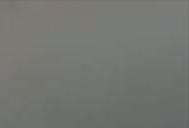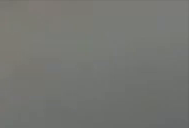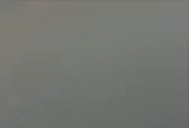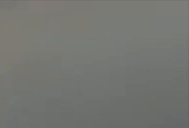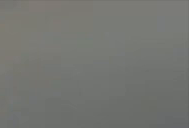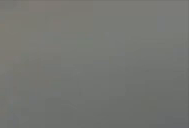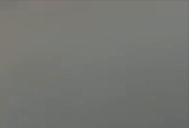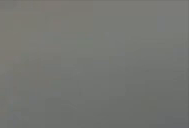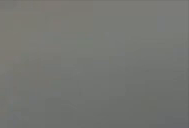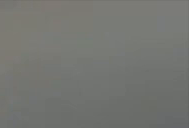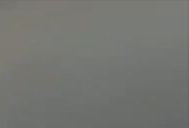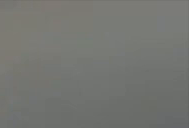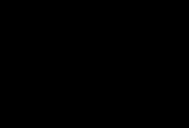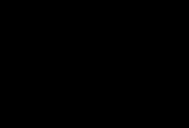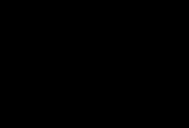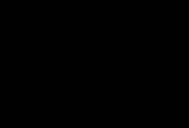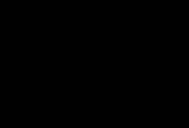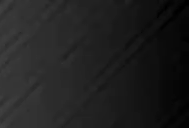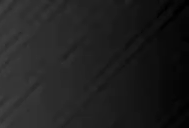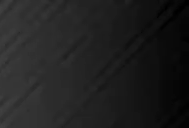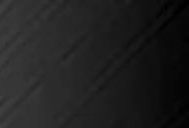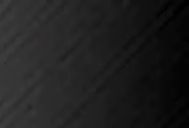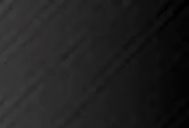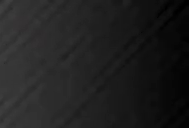enjoy the presentation.